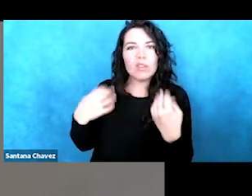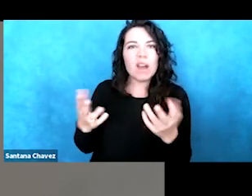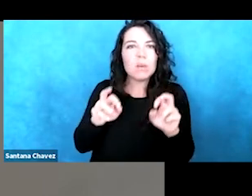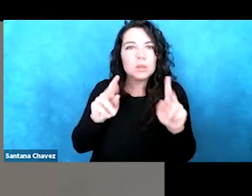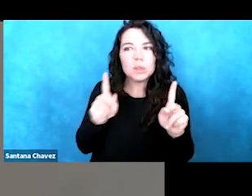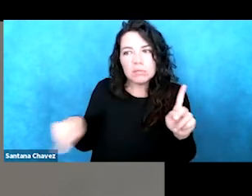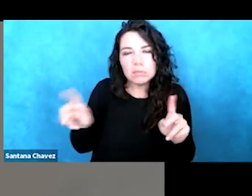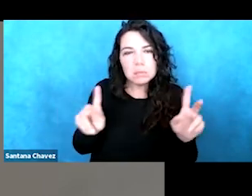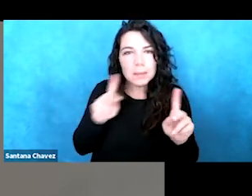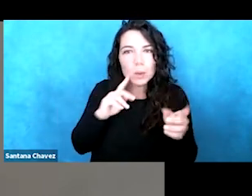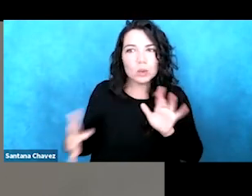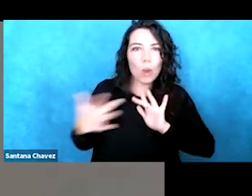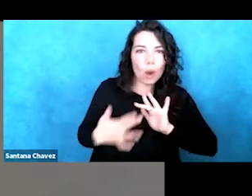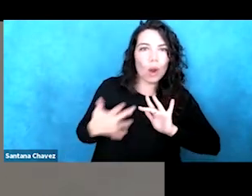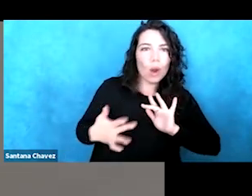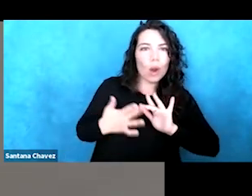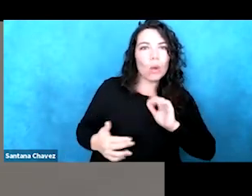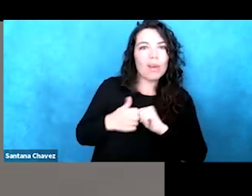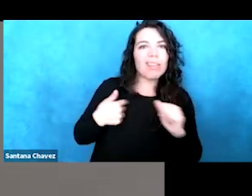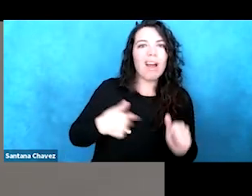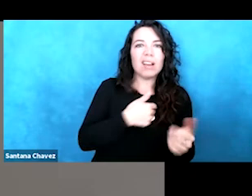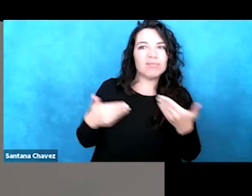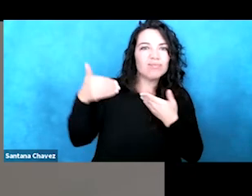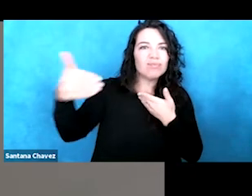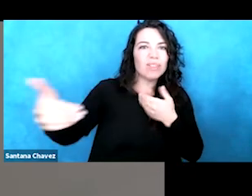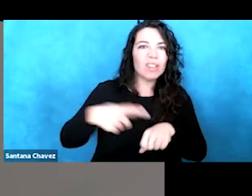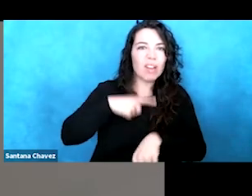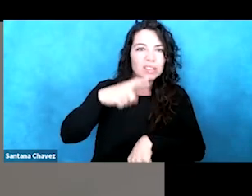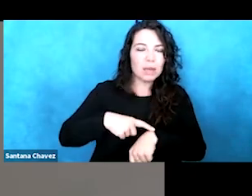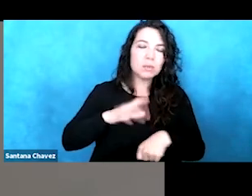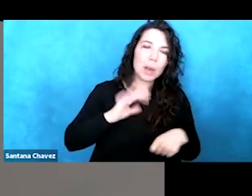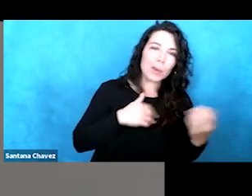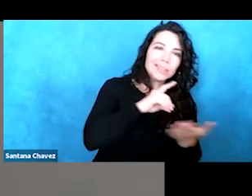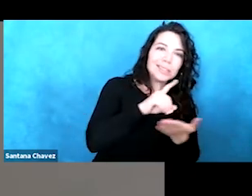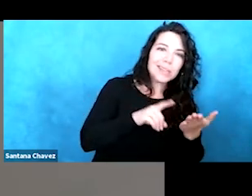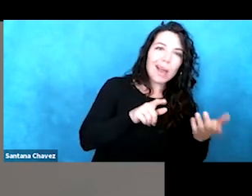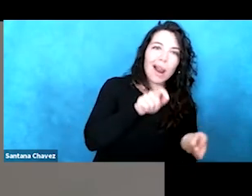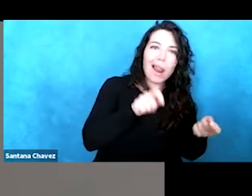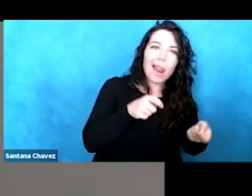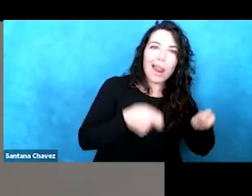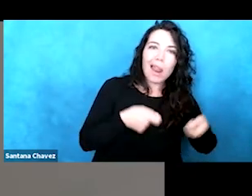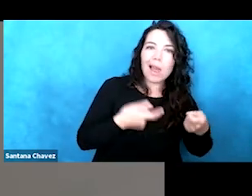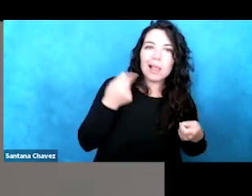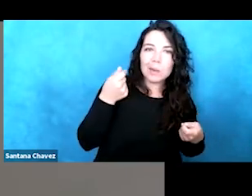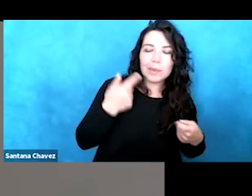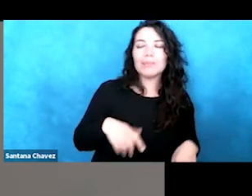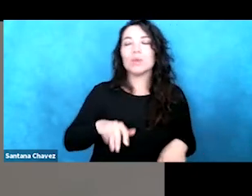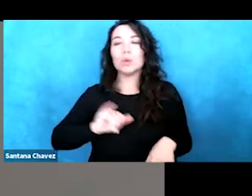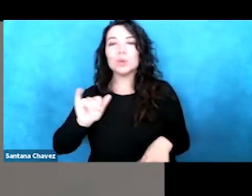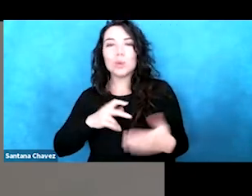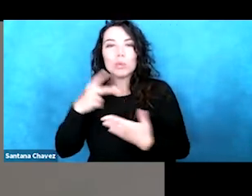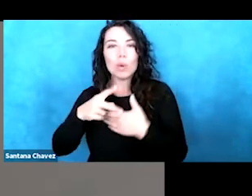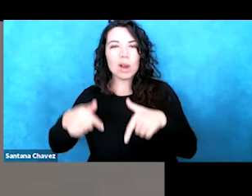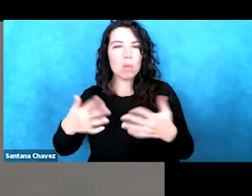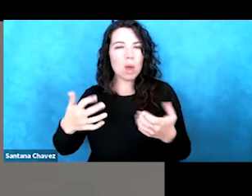So again, that changed our design. And it also changed a little bit how we monitor the program. We see our intervention very much like a counselling service.